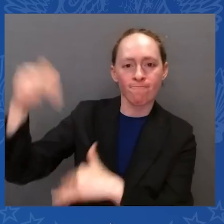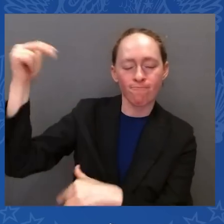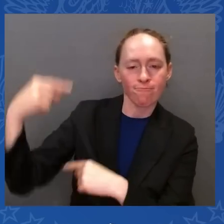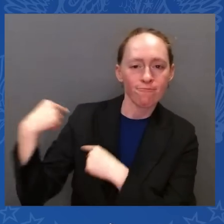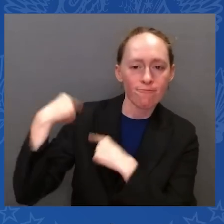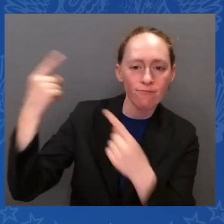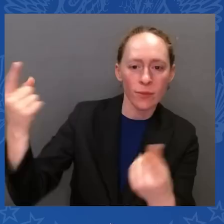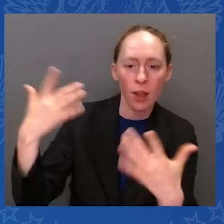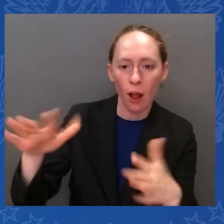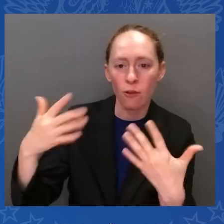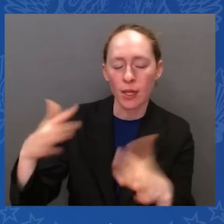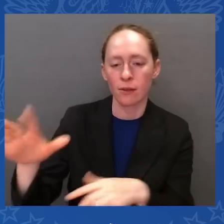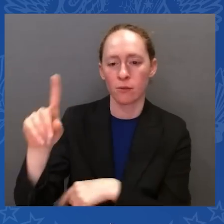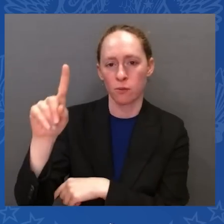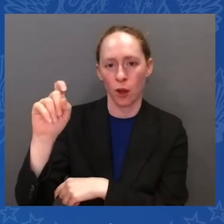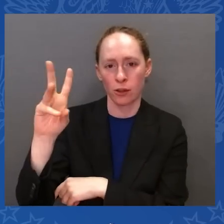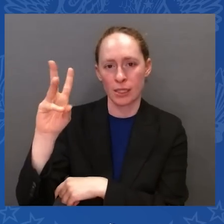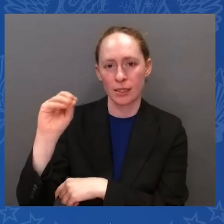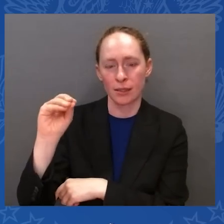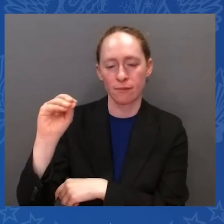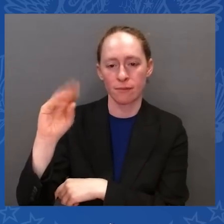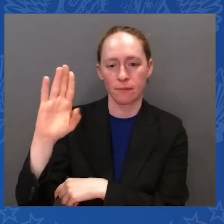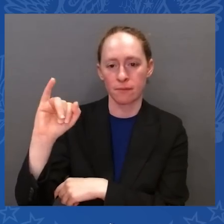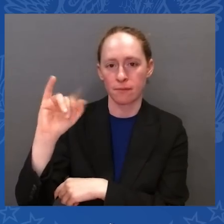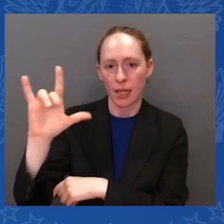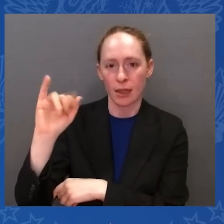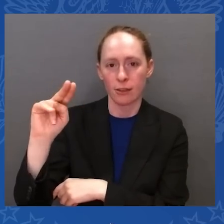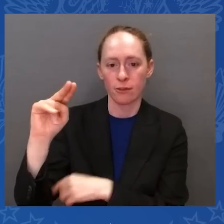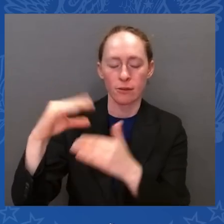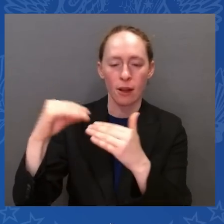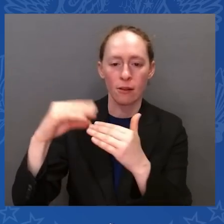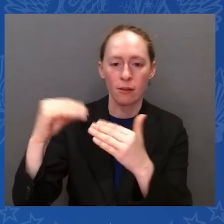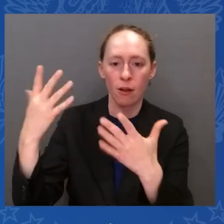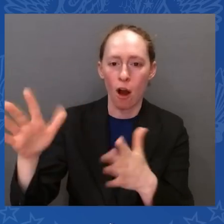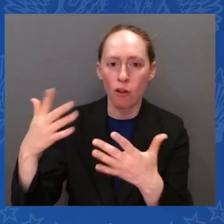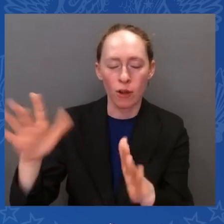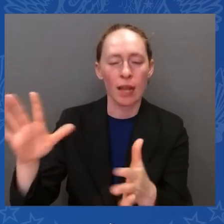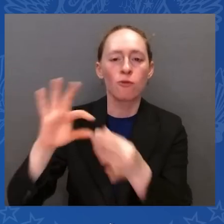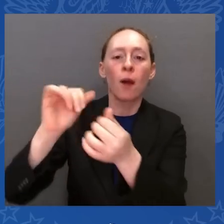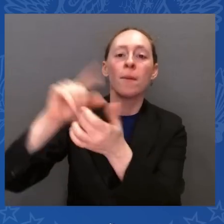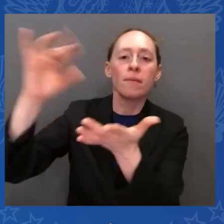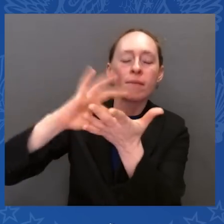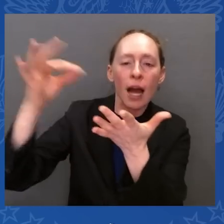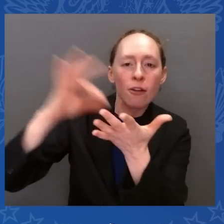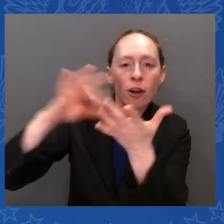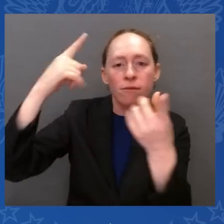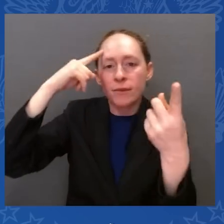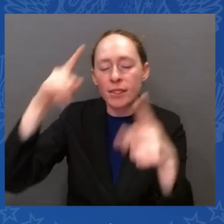question? We cut the deficit by $160 billion,